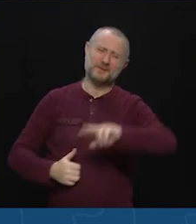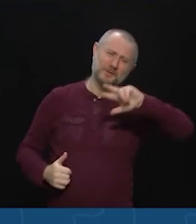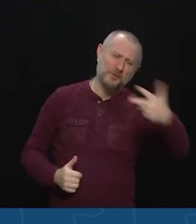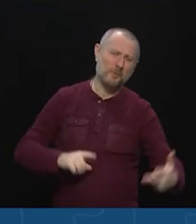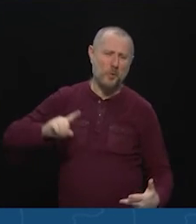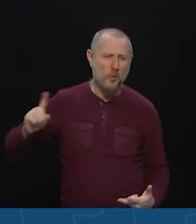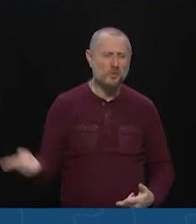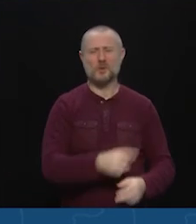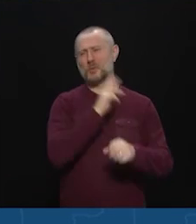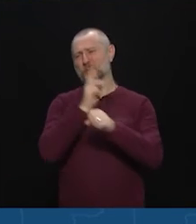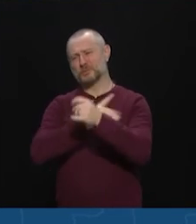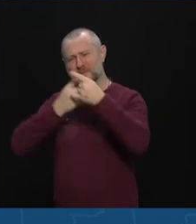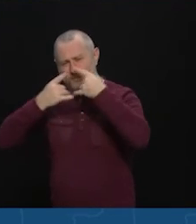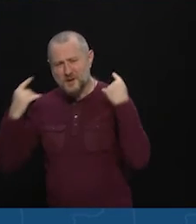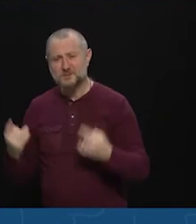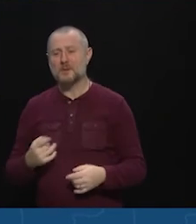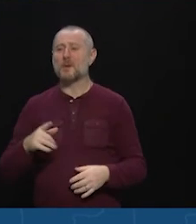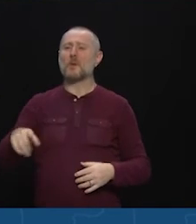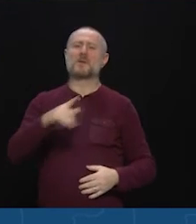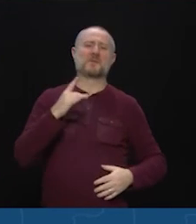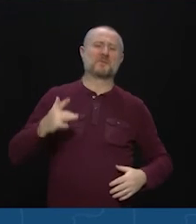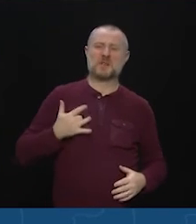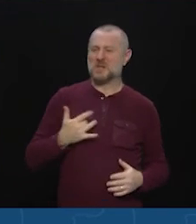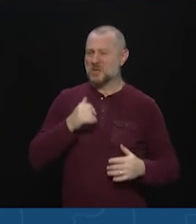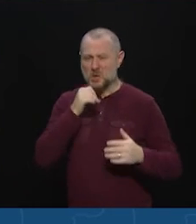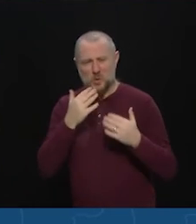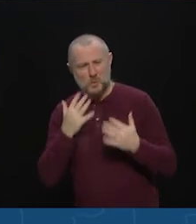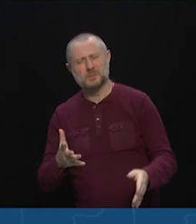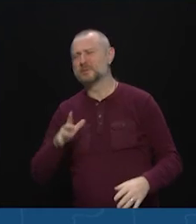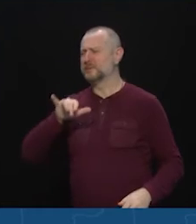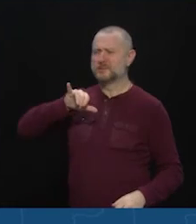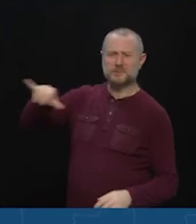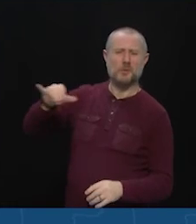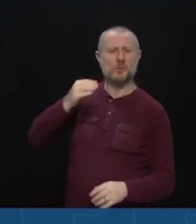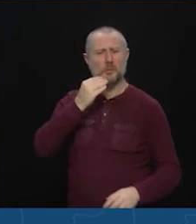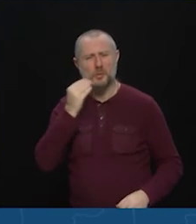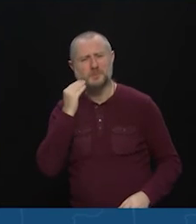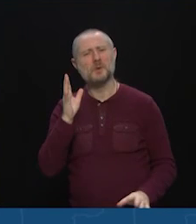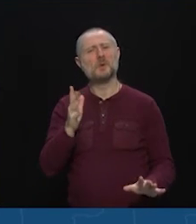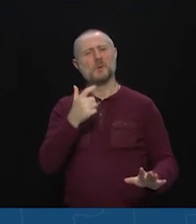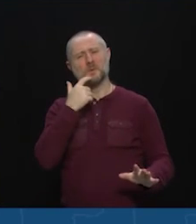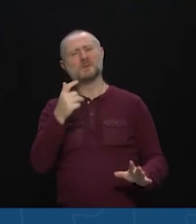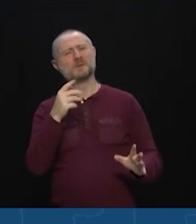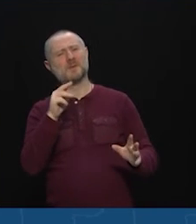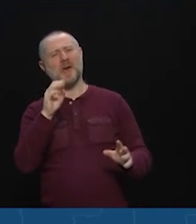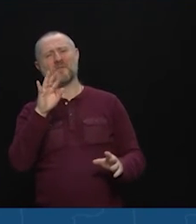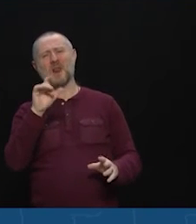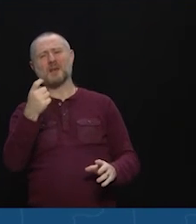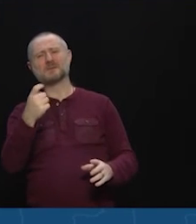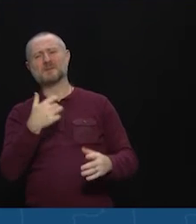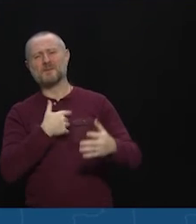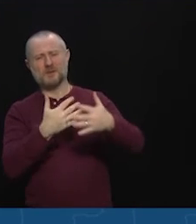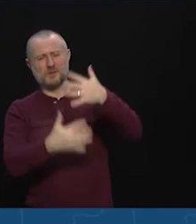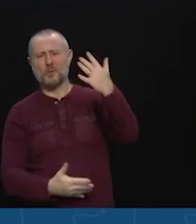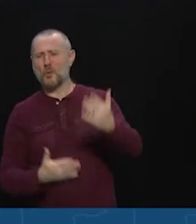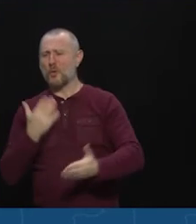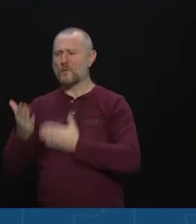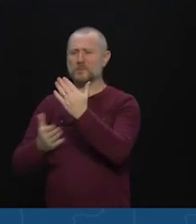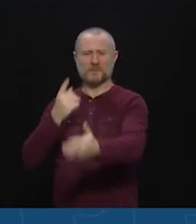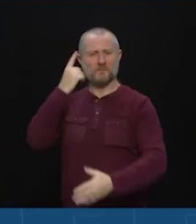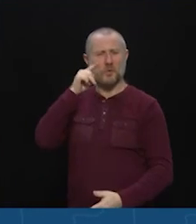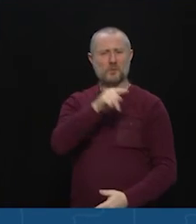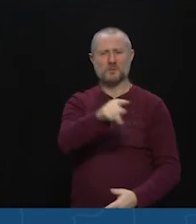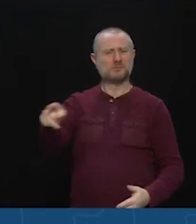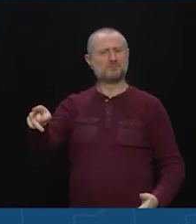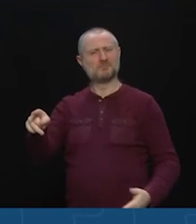great, just take a day off. Go home and watch some good Netflix. I've got a lot of recommendations for you. And just know you're doing the right thing.